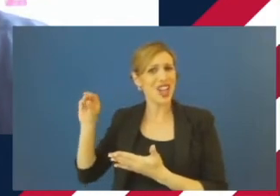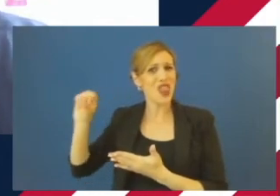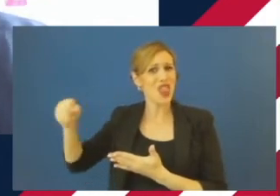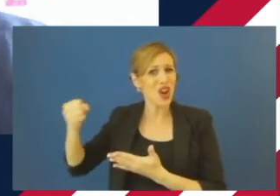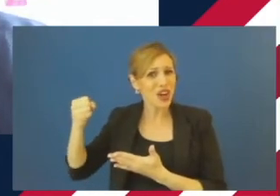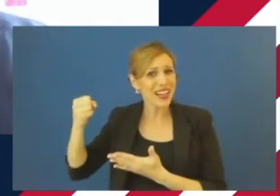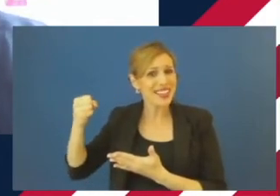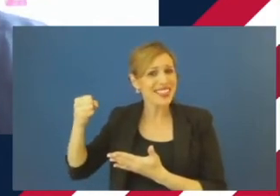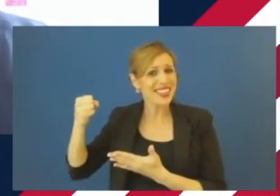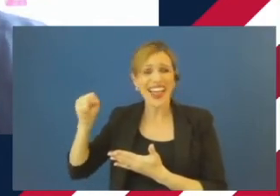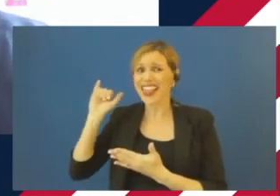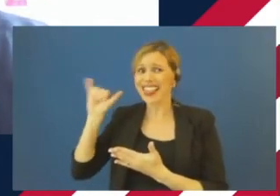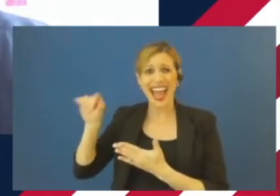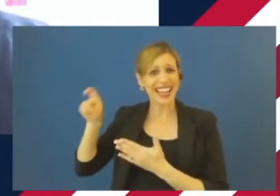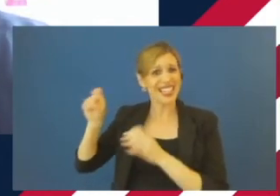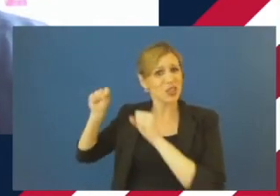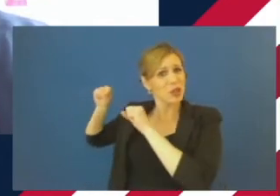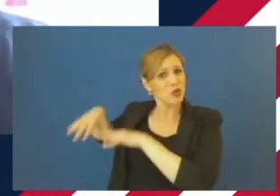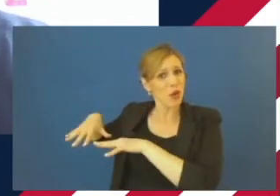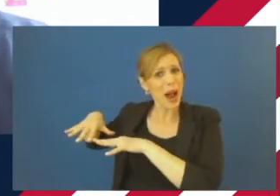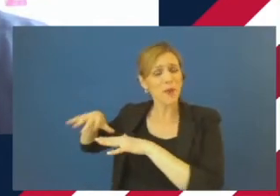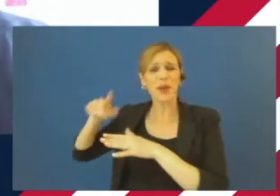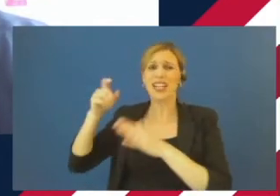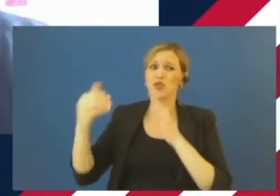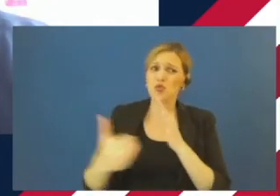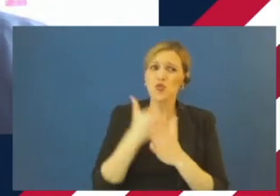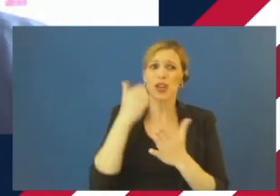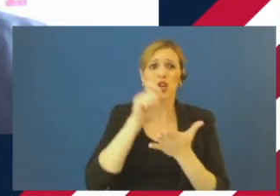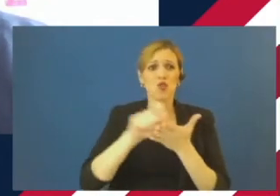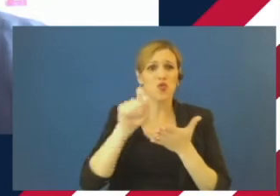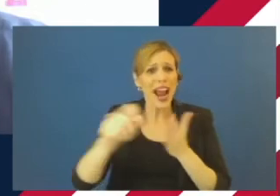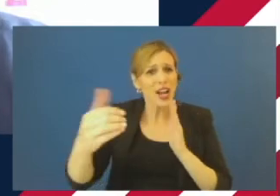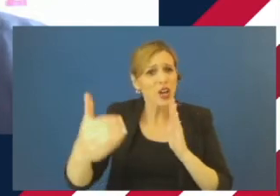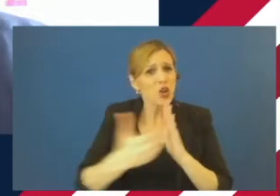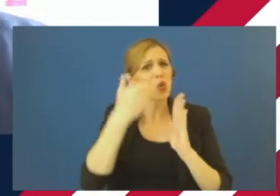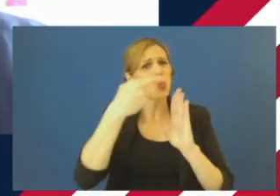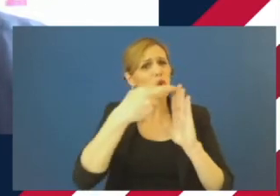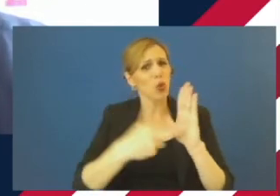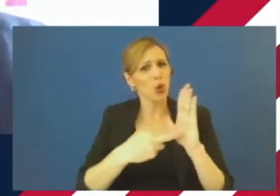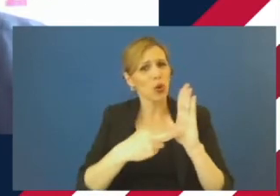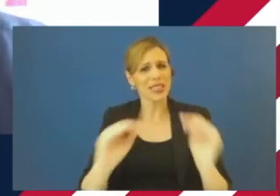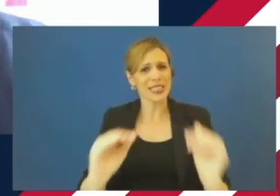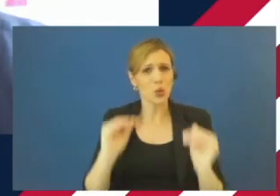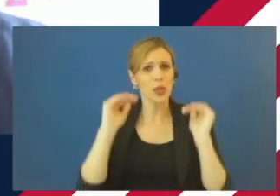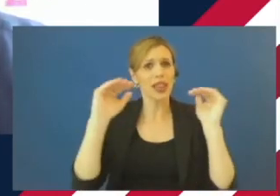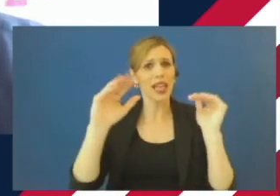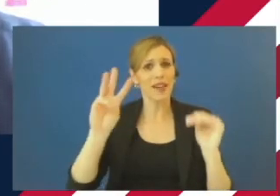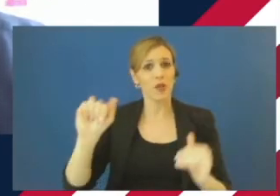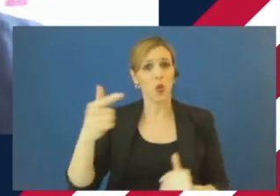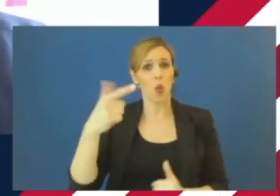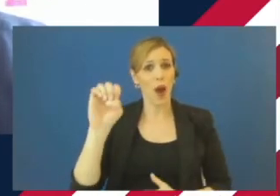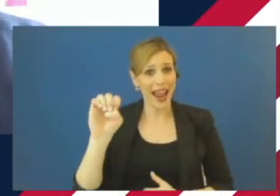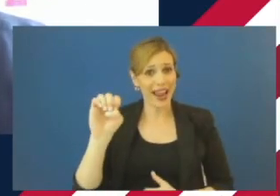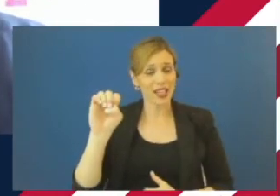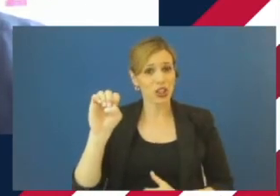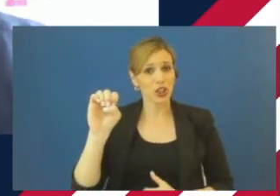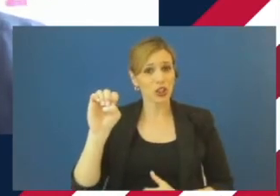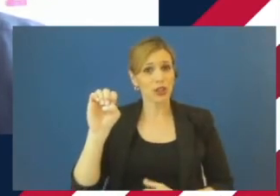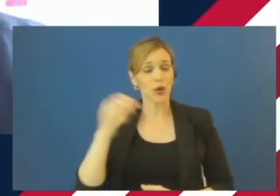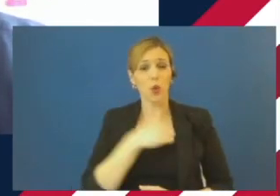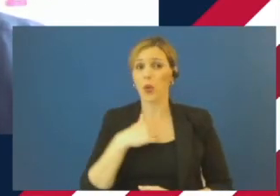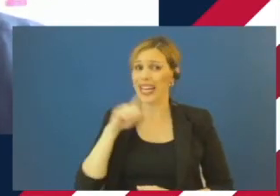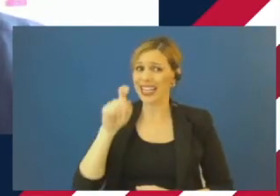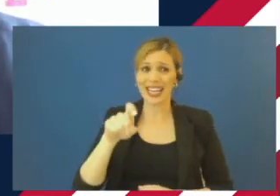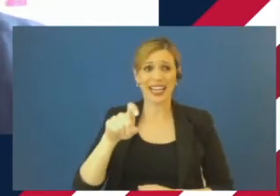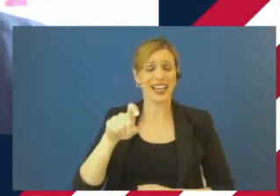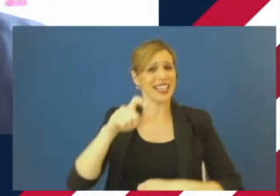to create an environment where it's easier for us to unionize and lift wages, but it's really truly time for action. So for our